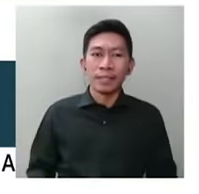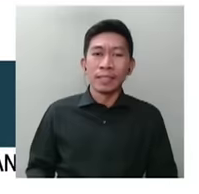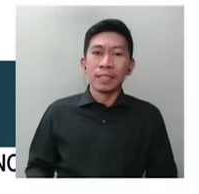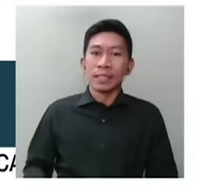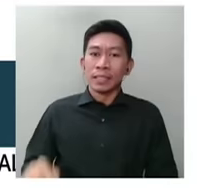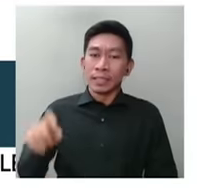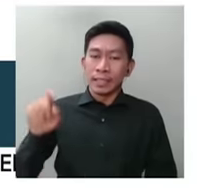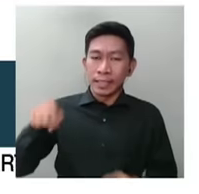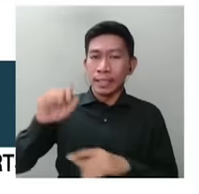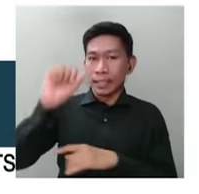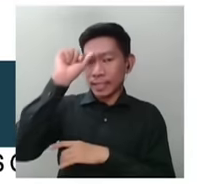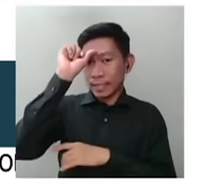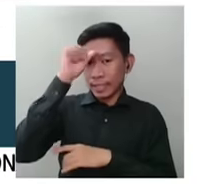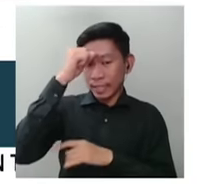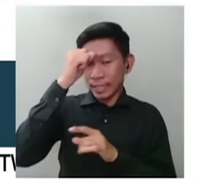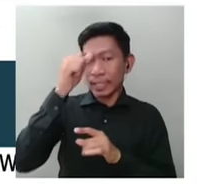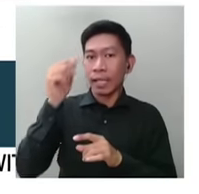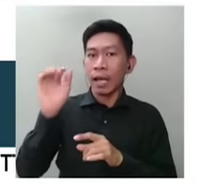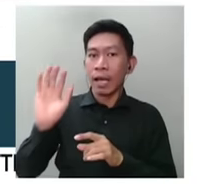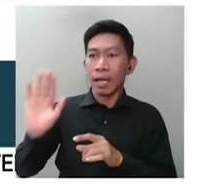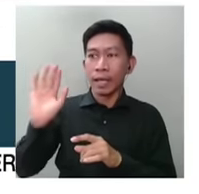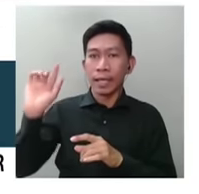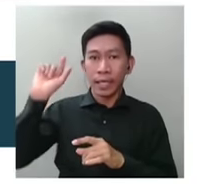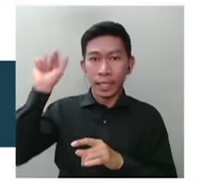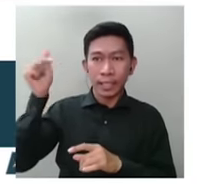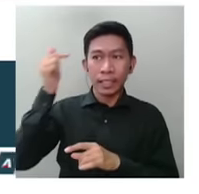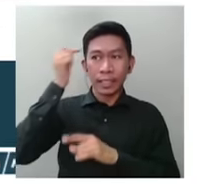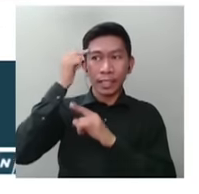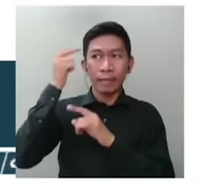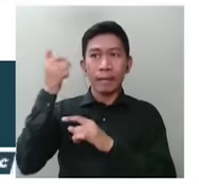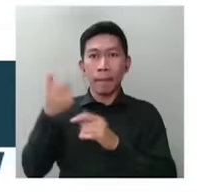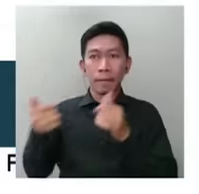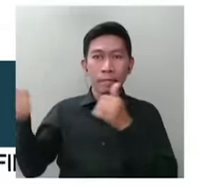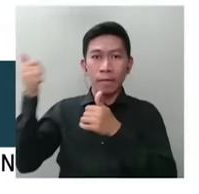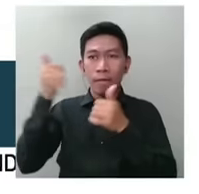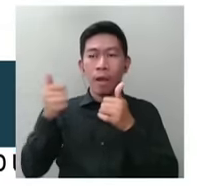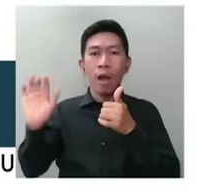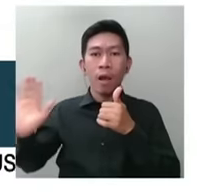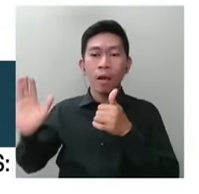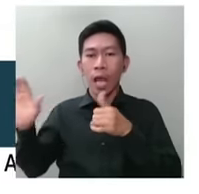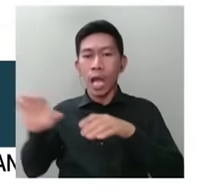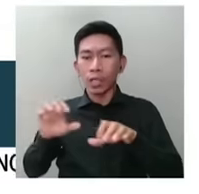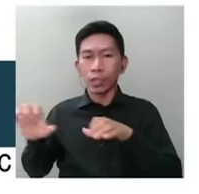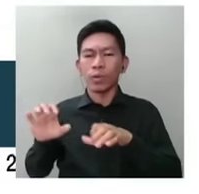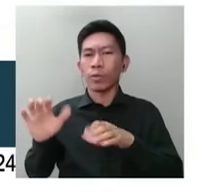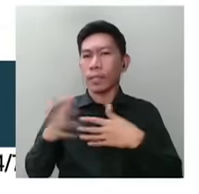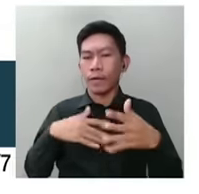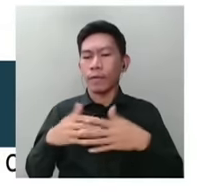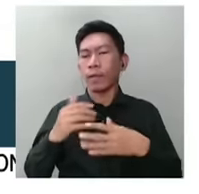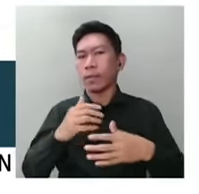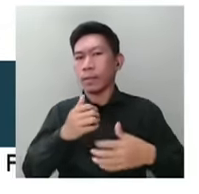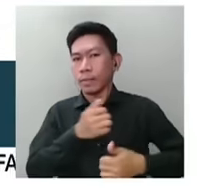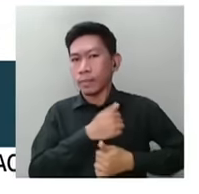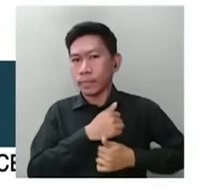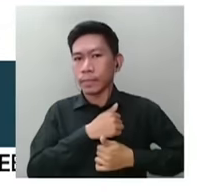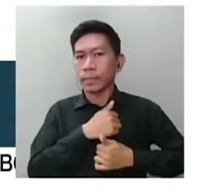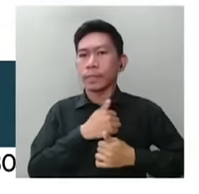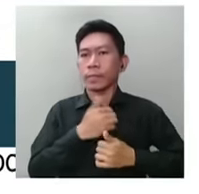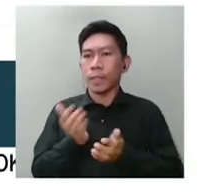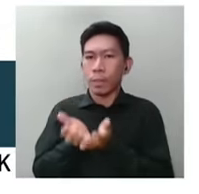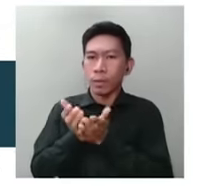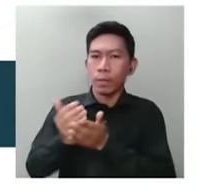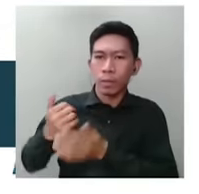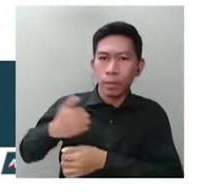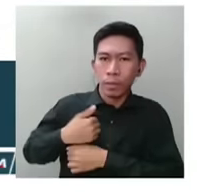to remember every action by government bureaucracies, the military, the Coast Guard, and even, of course, the maritime militia are, of